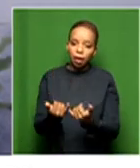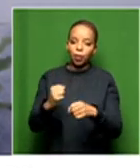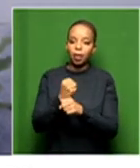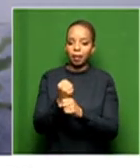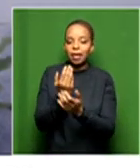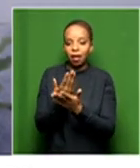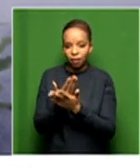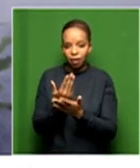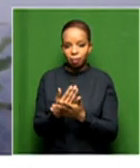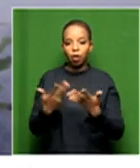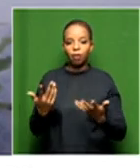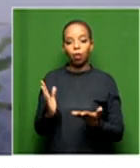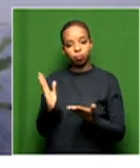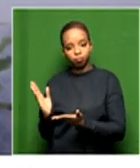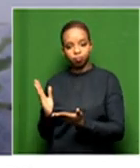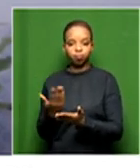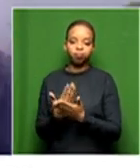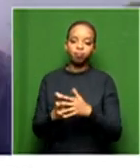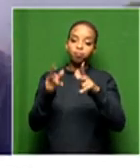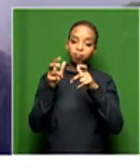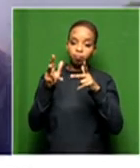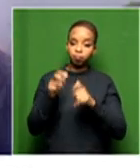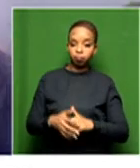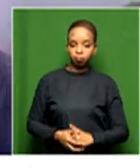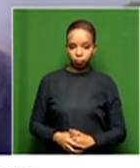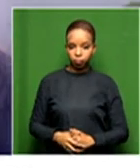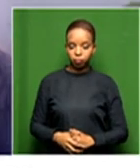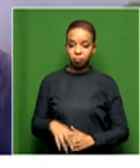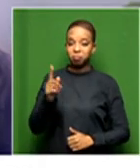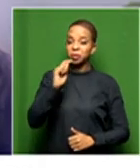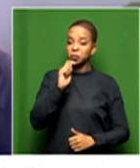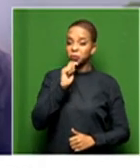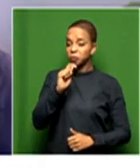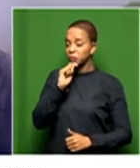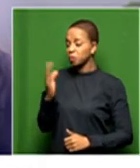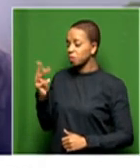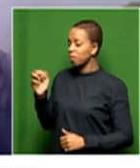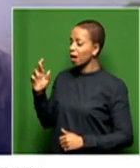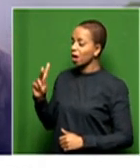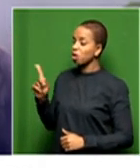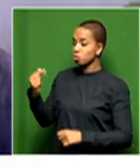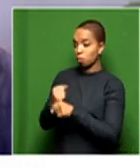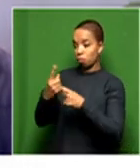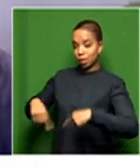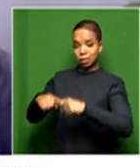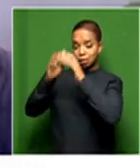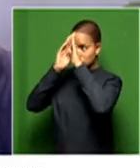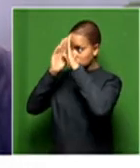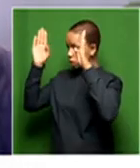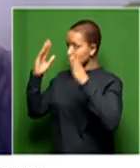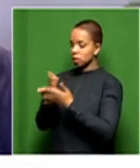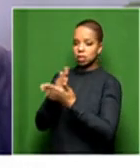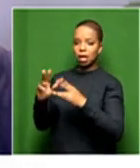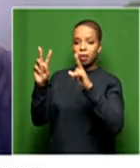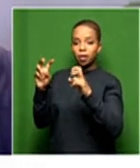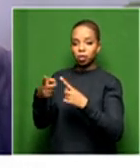30-day Wellbeing Jumpstart Challenge. All right, Mark, you really opened our eyes to some issues that we were oblivious of. Thank you so much